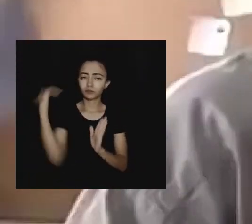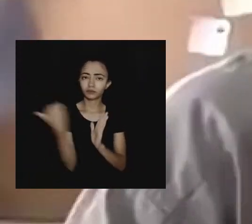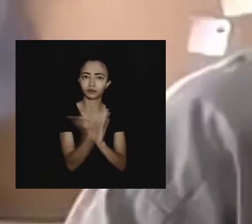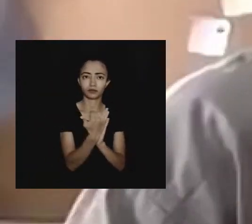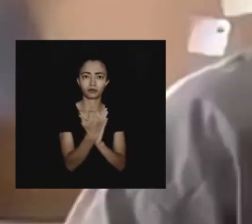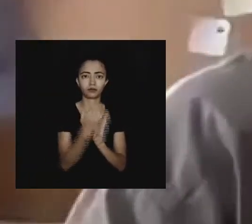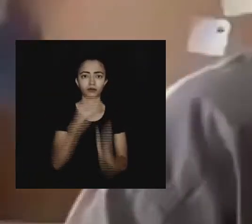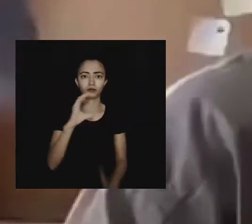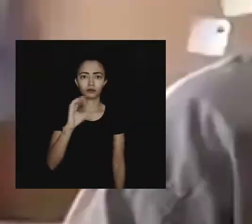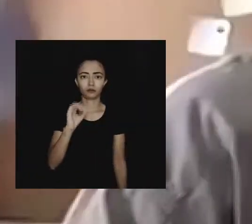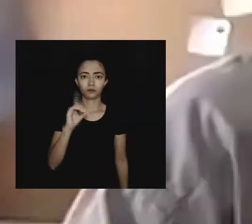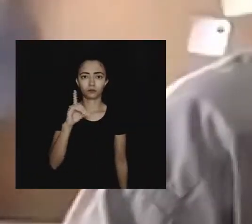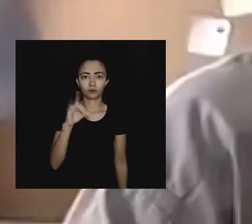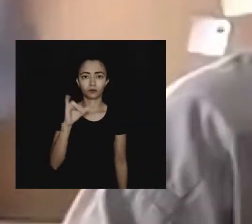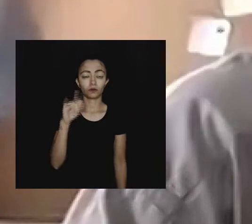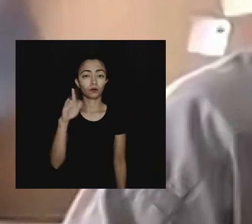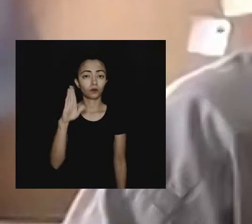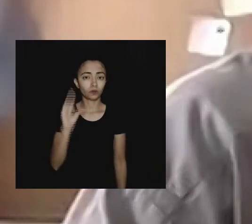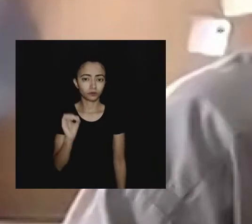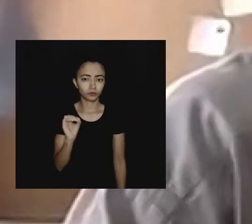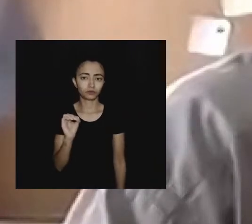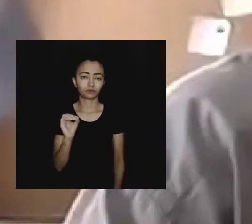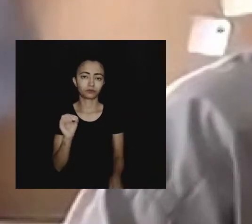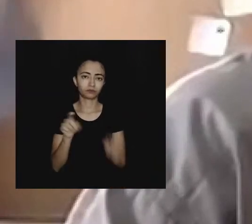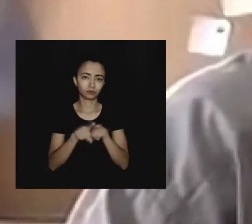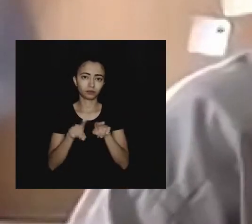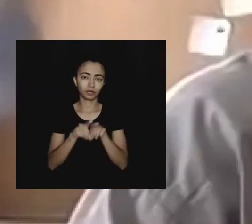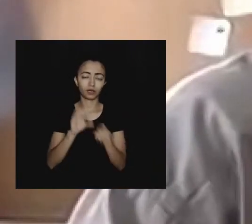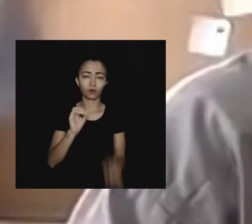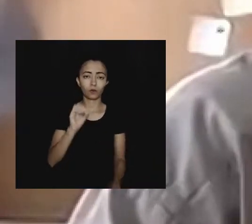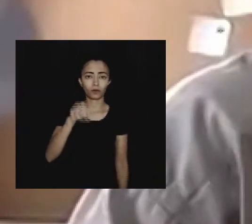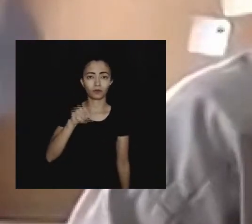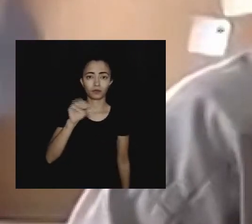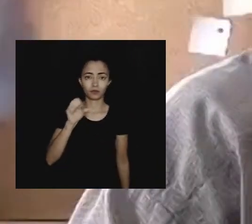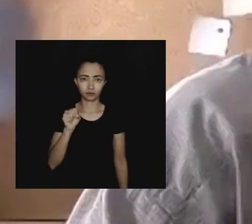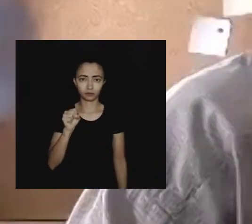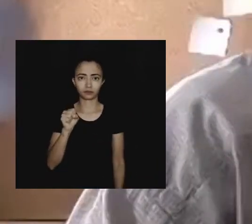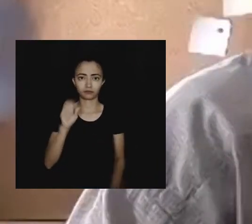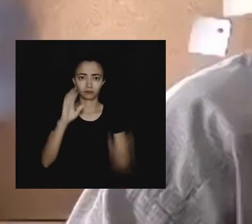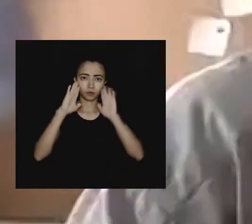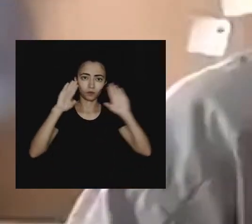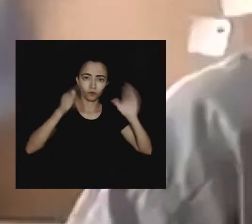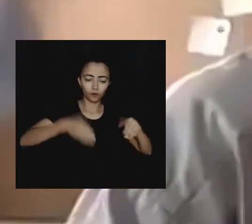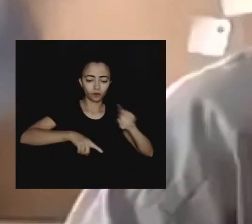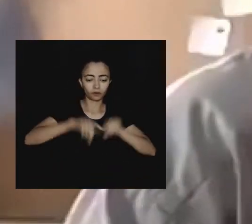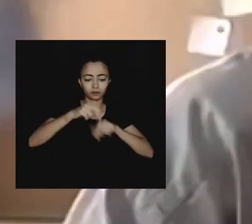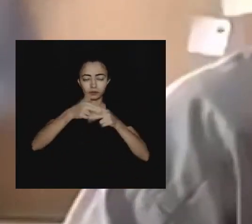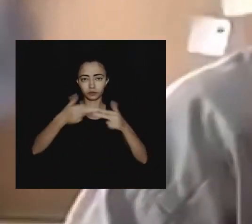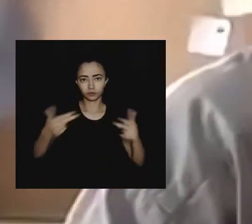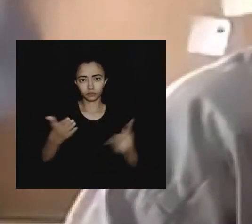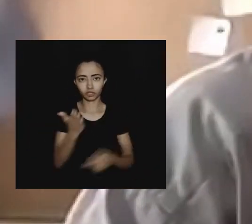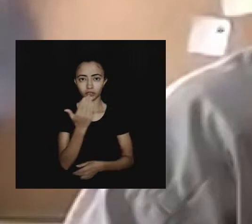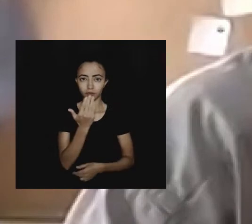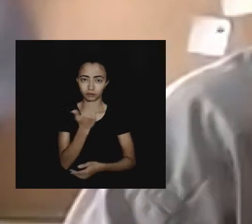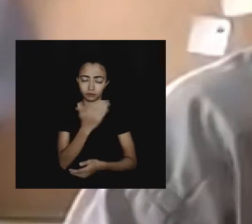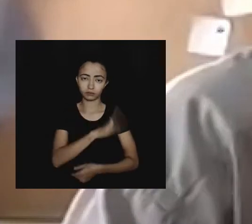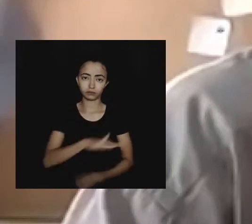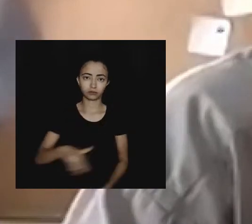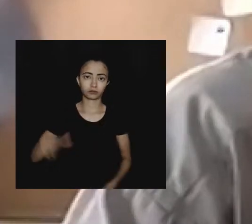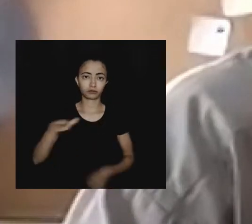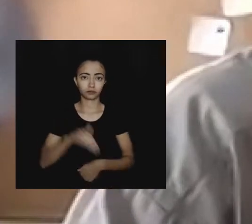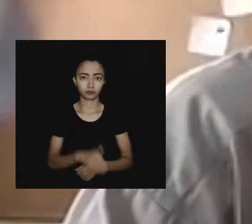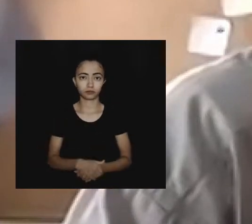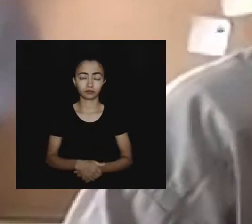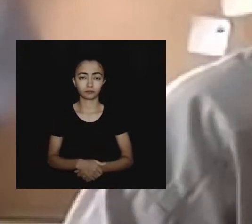sanitary codes be followed, and also the posterior decisions of WHO whenever we talk about products